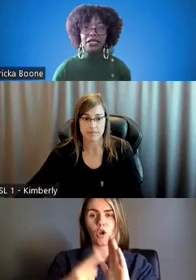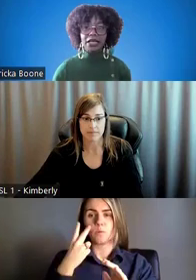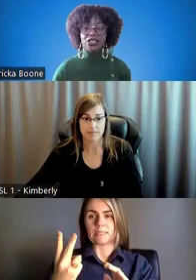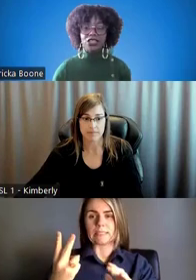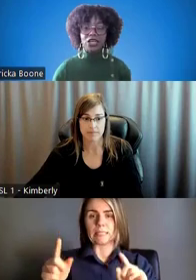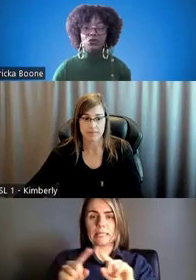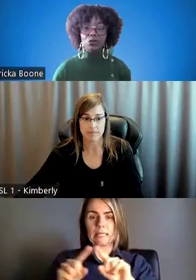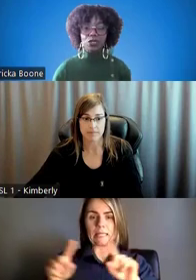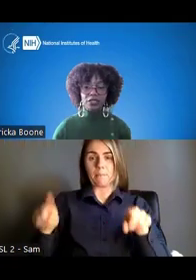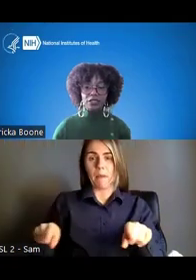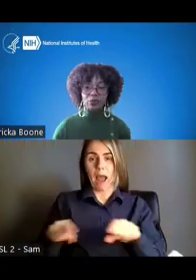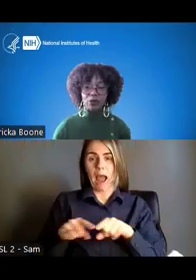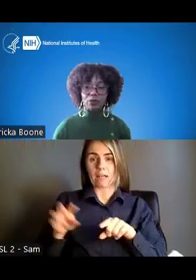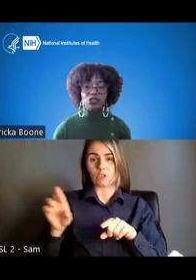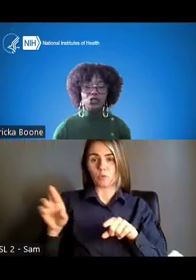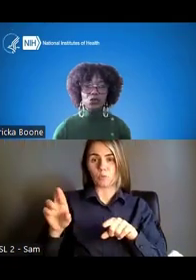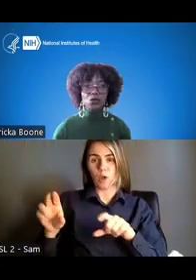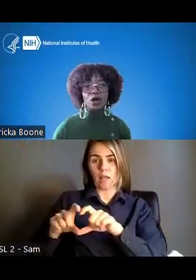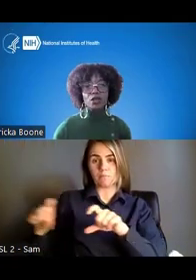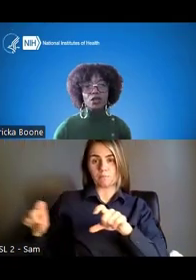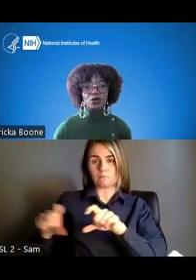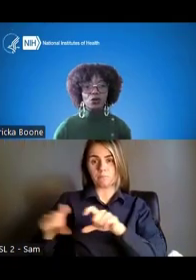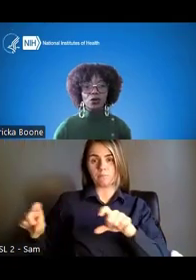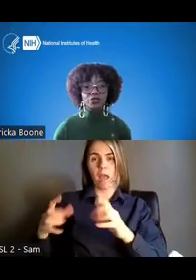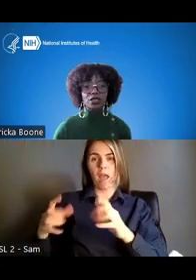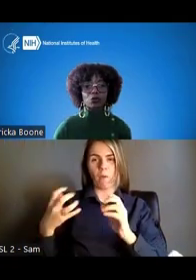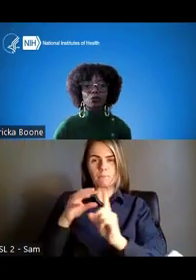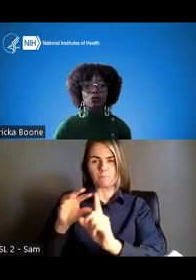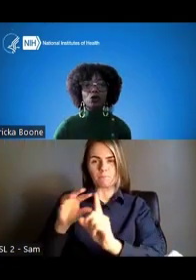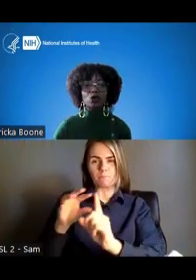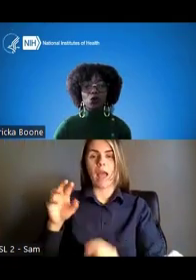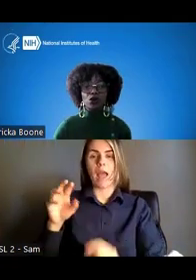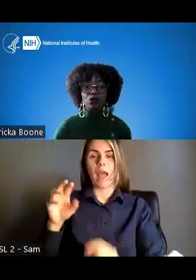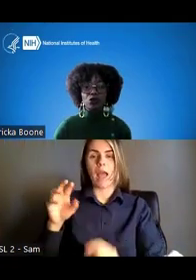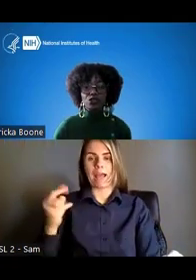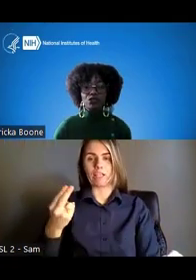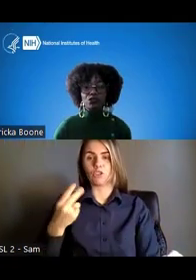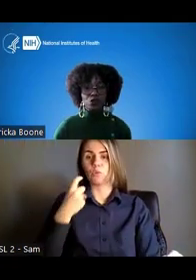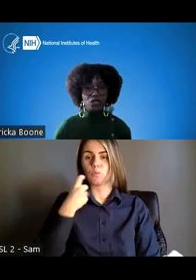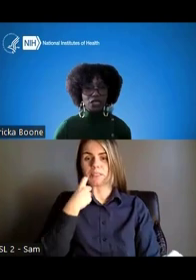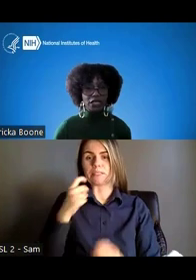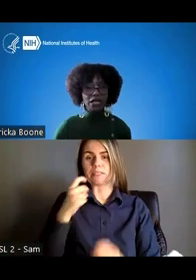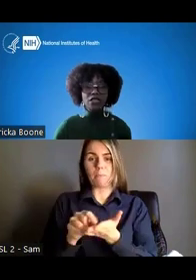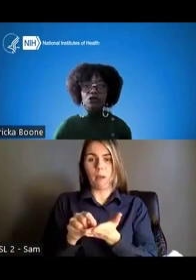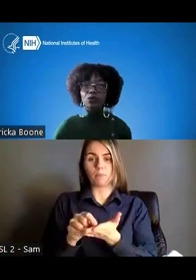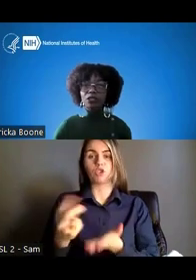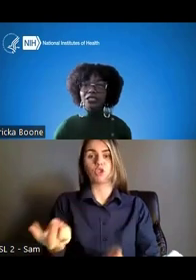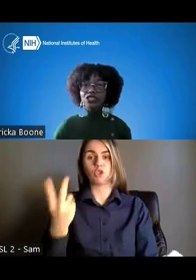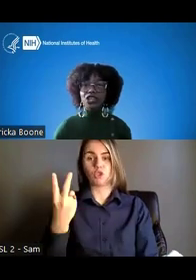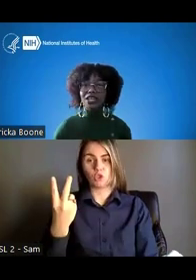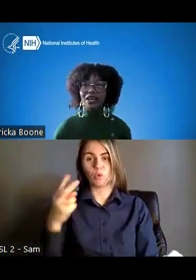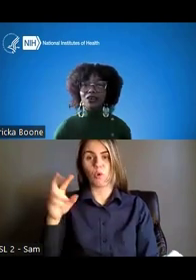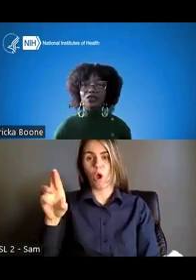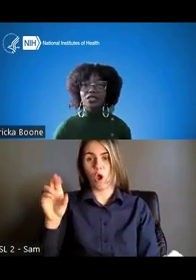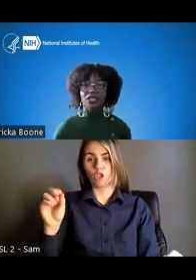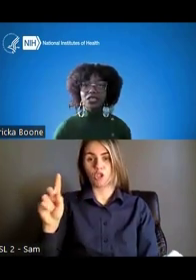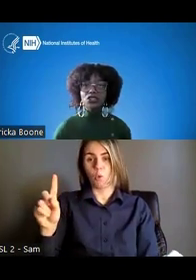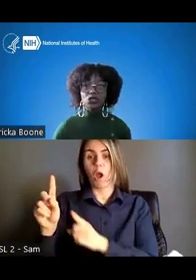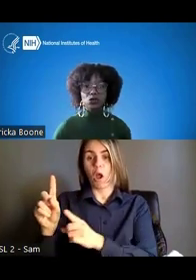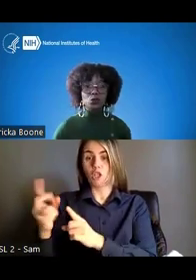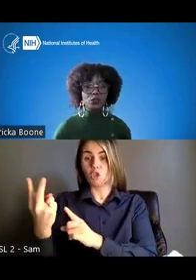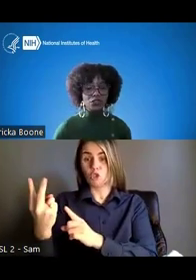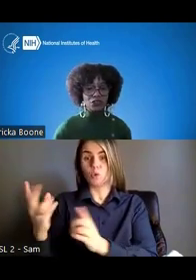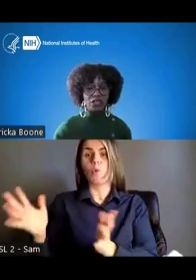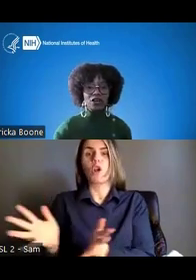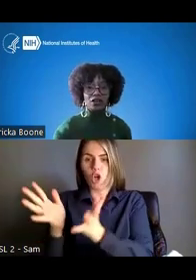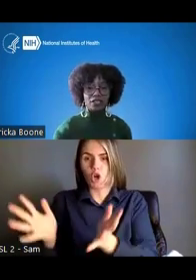that NIH has recently published two R01s that promote workforce diversity. So please check out these